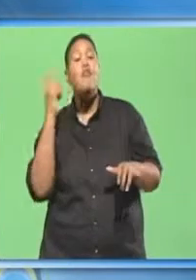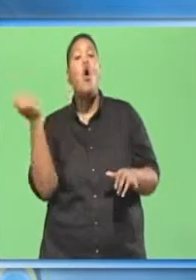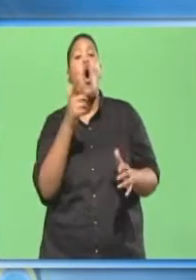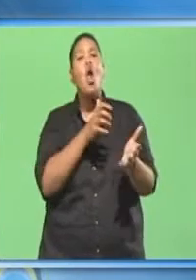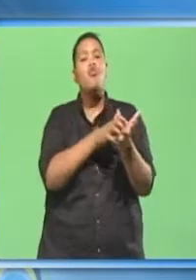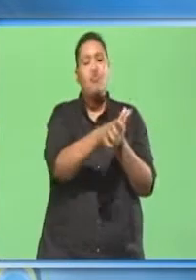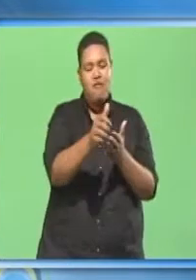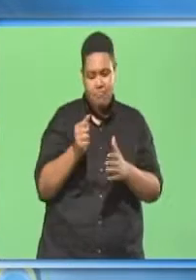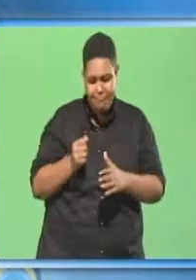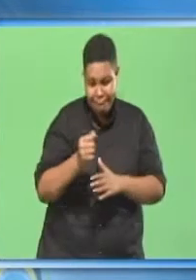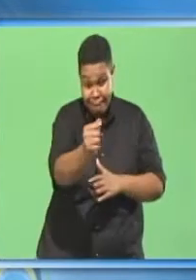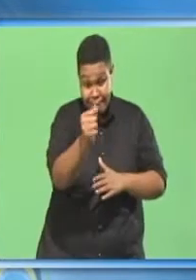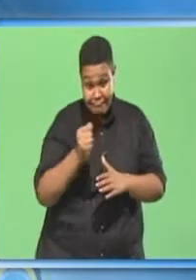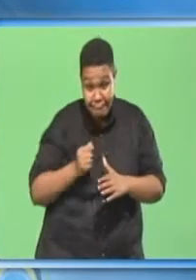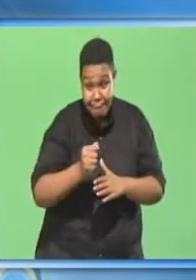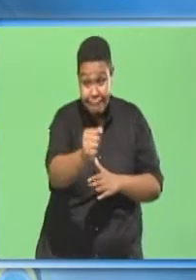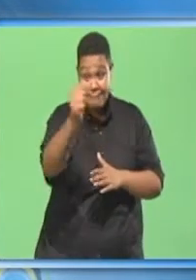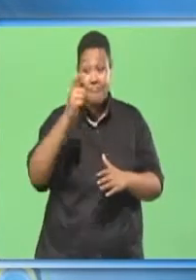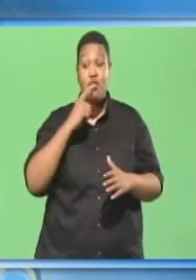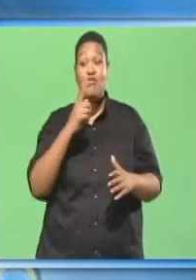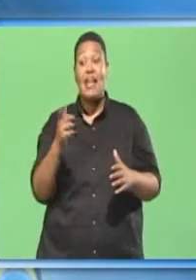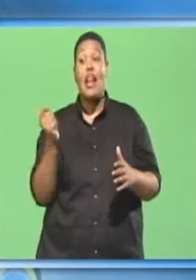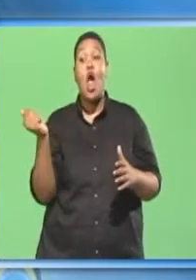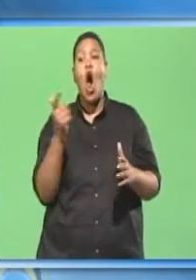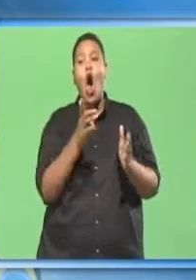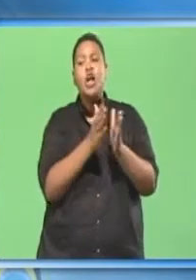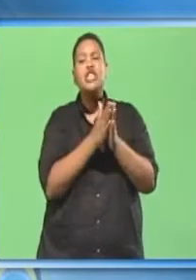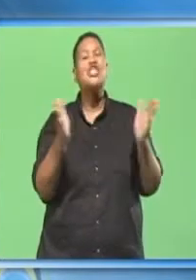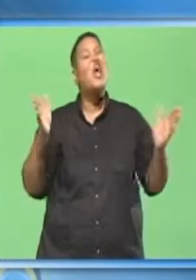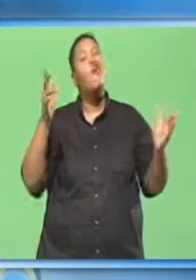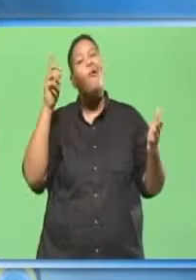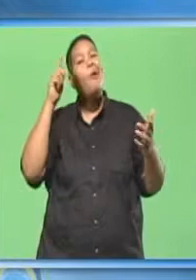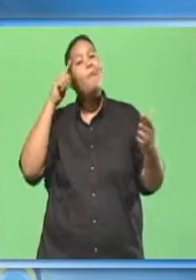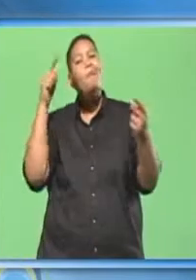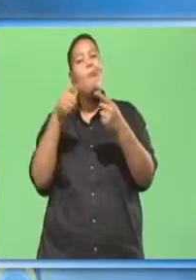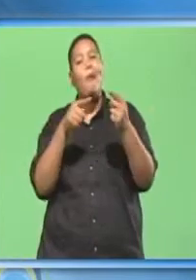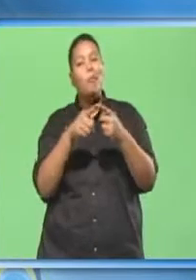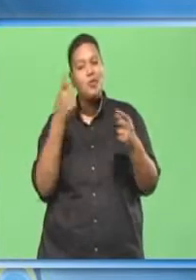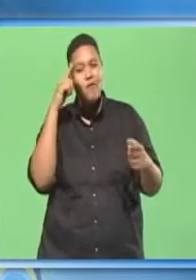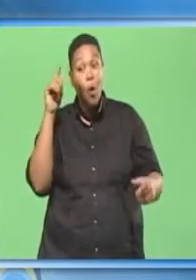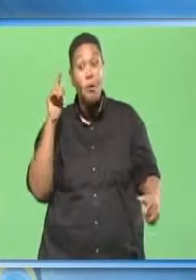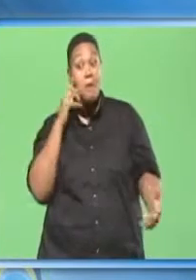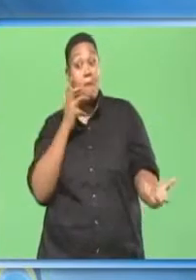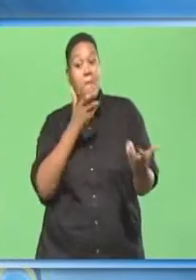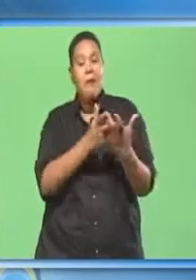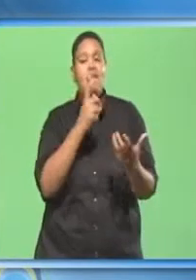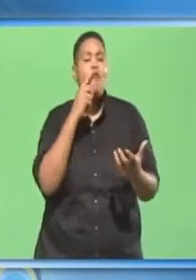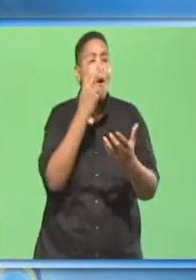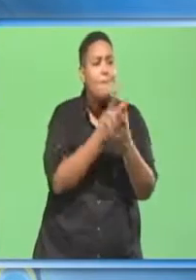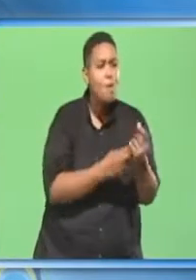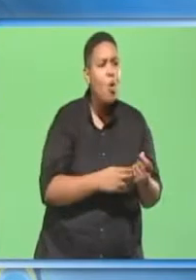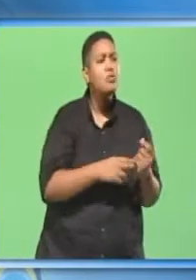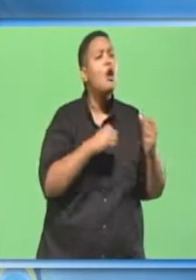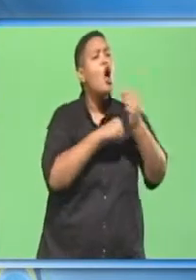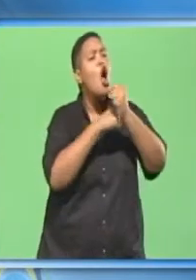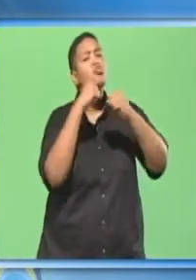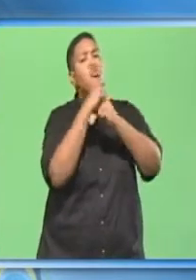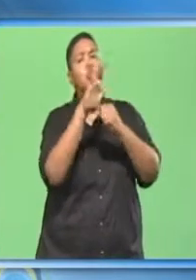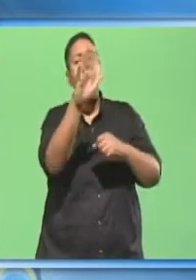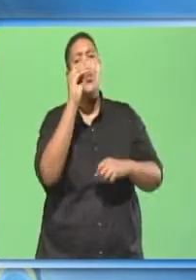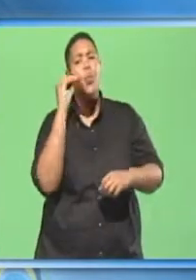planing. Being an all-round general-purpose plane, it is ideal for both site and bench